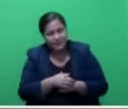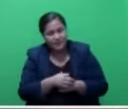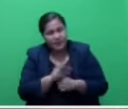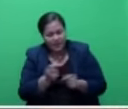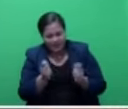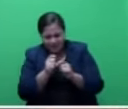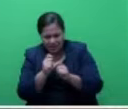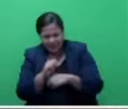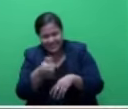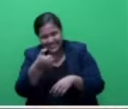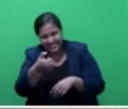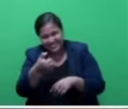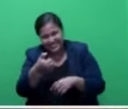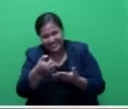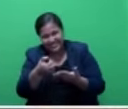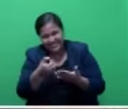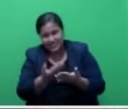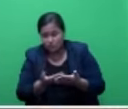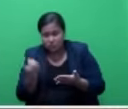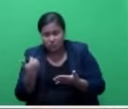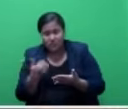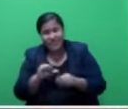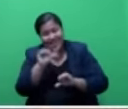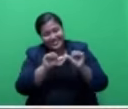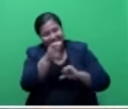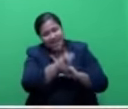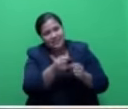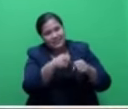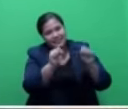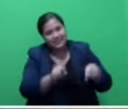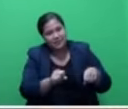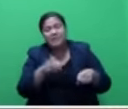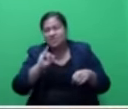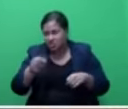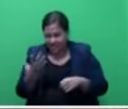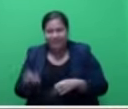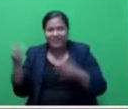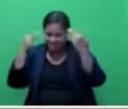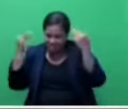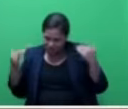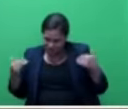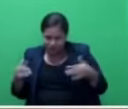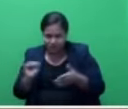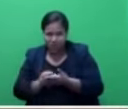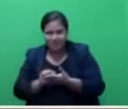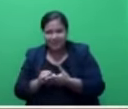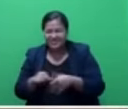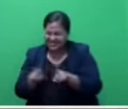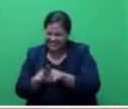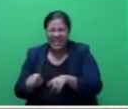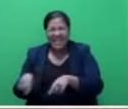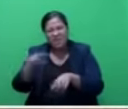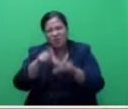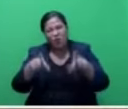to remove the assessor system and have the judges, like in many other jurisdictions in the world, have